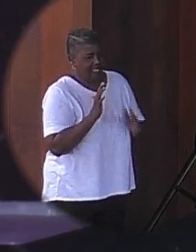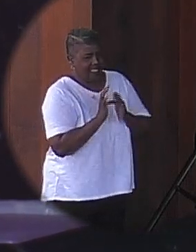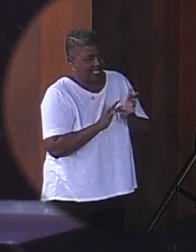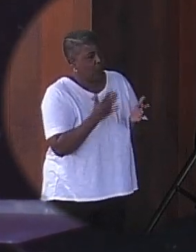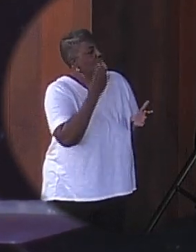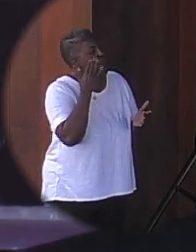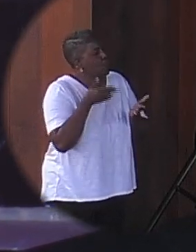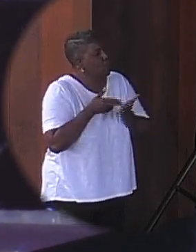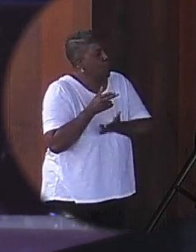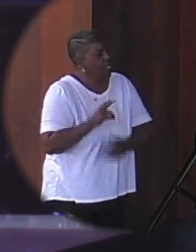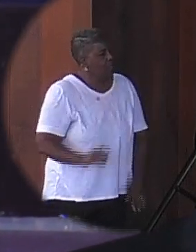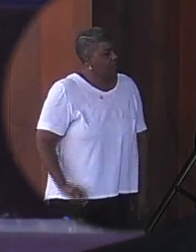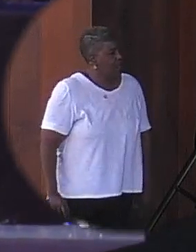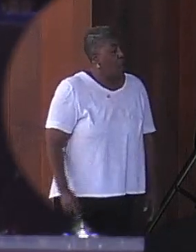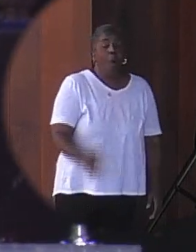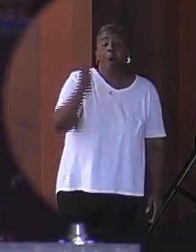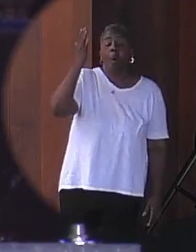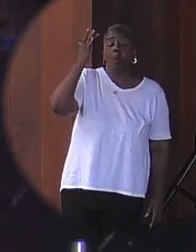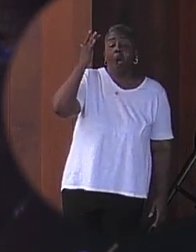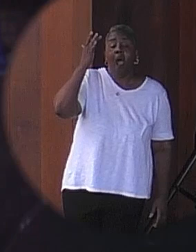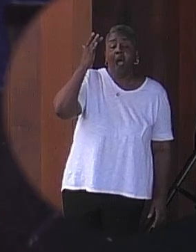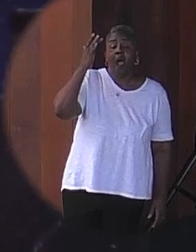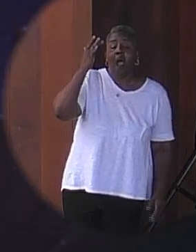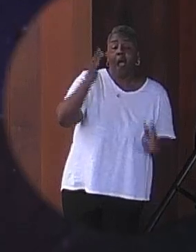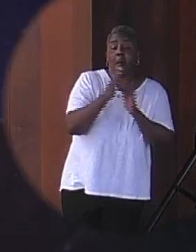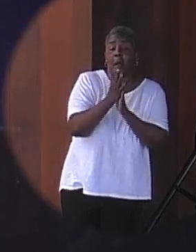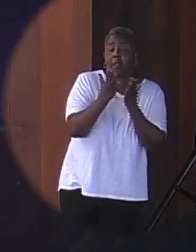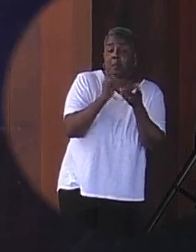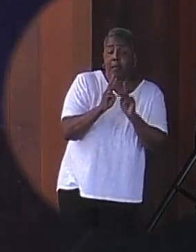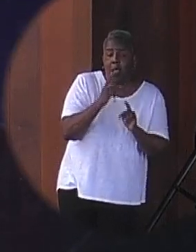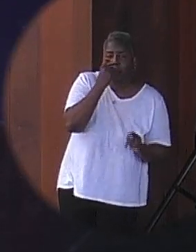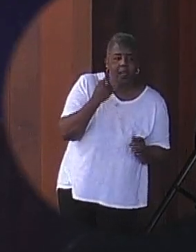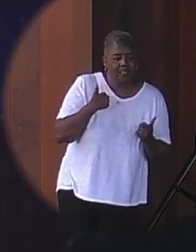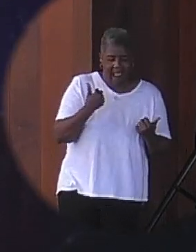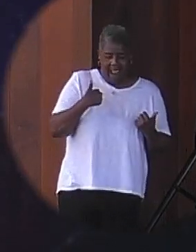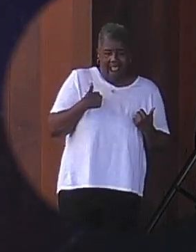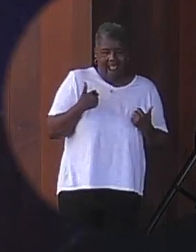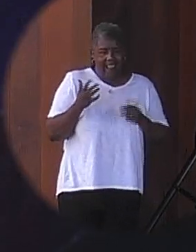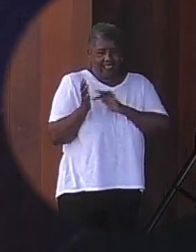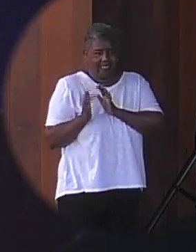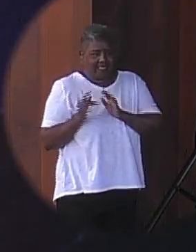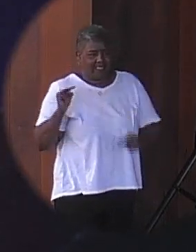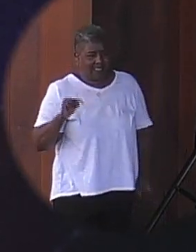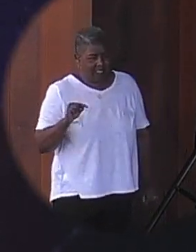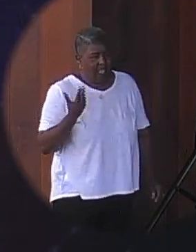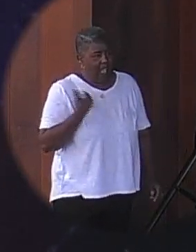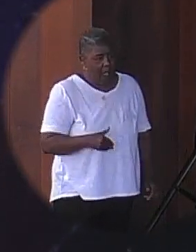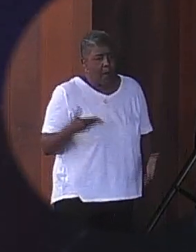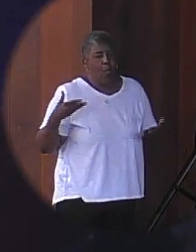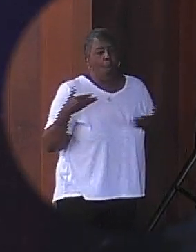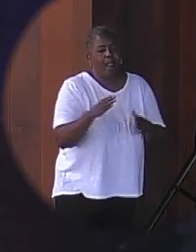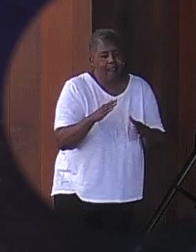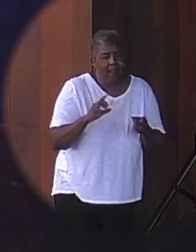knows truth. Why? Watch this, Bible folk. Because I am the way.